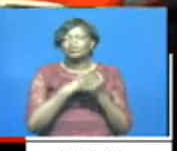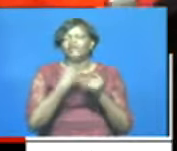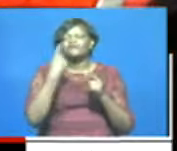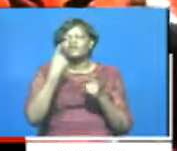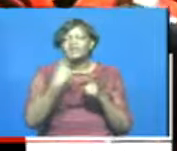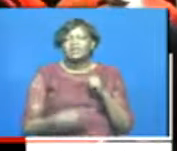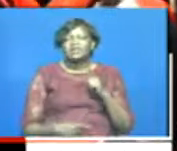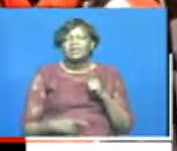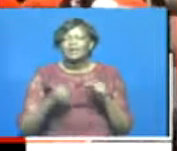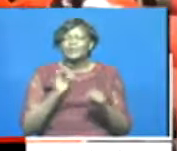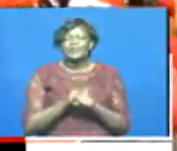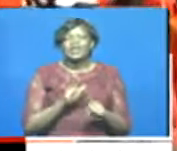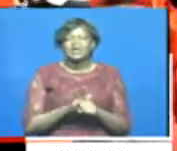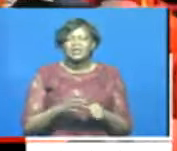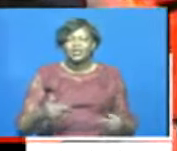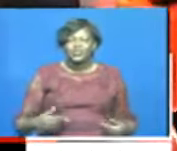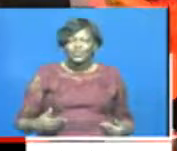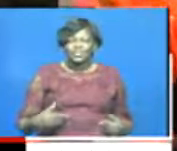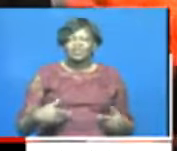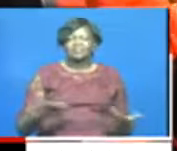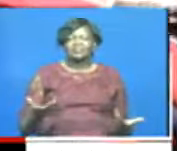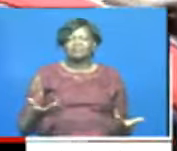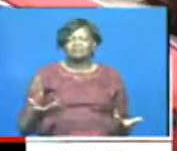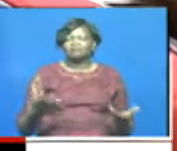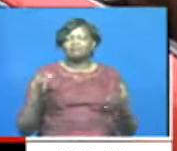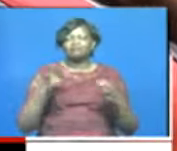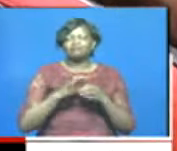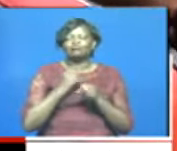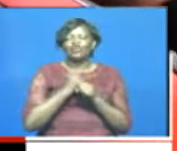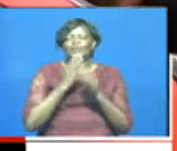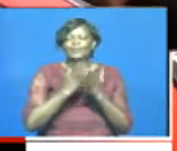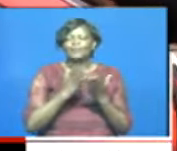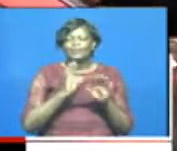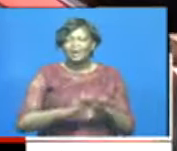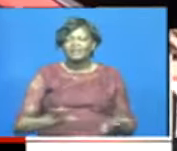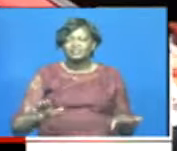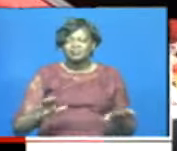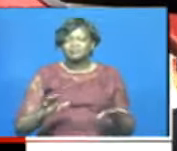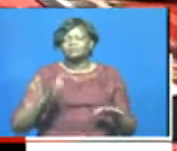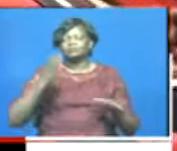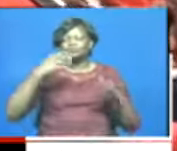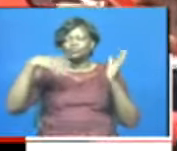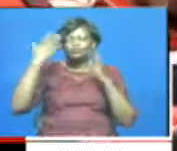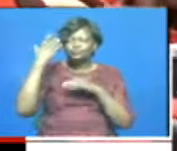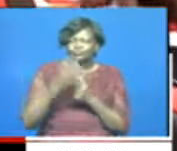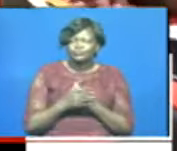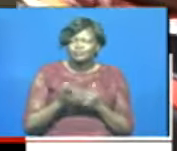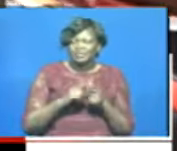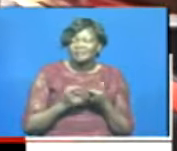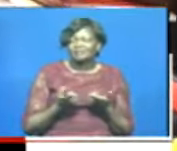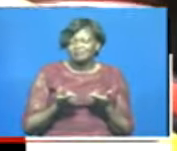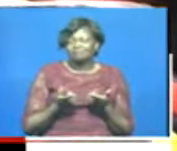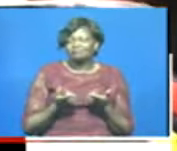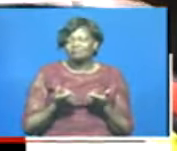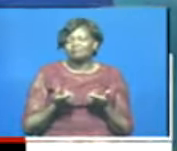of the youth are churned into the job market by institutions of higher learning, piling pressure on